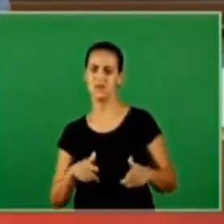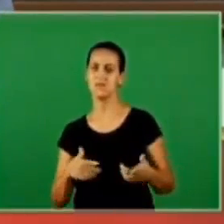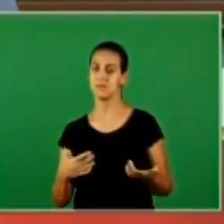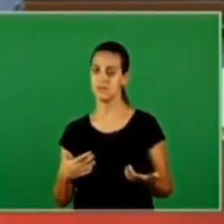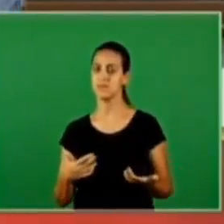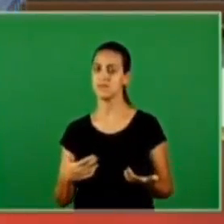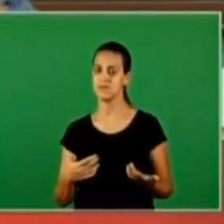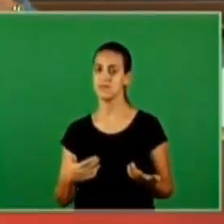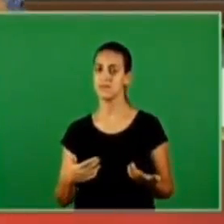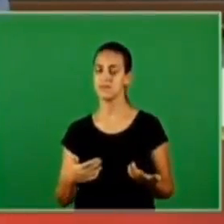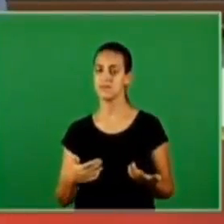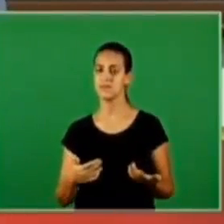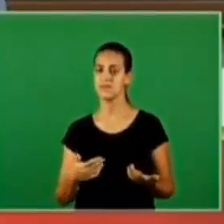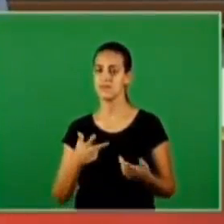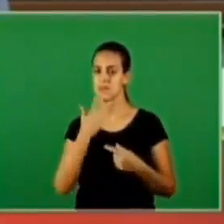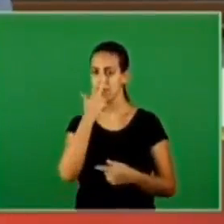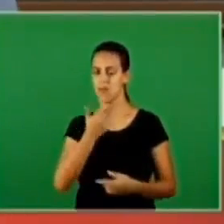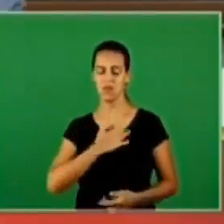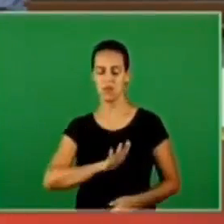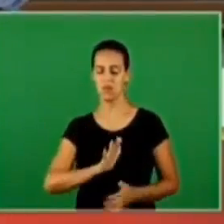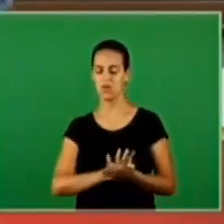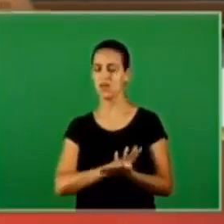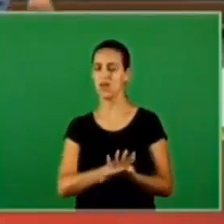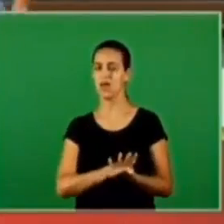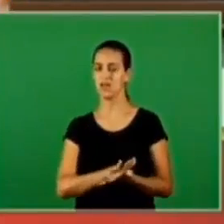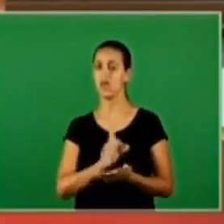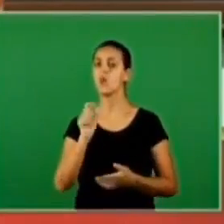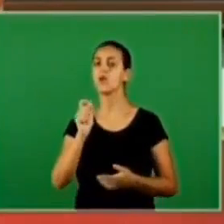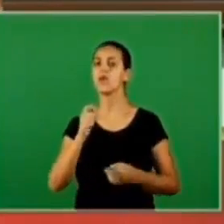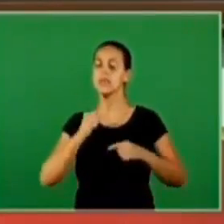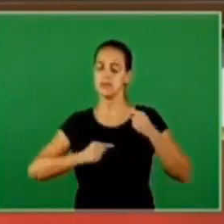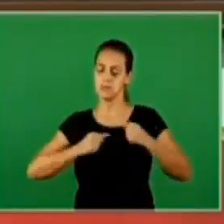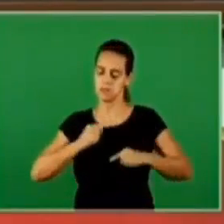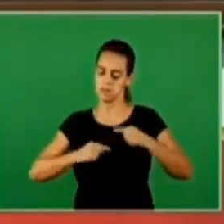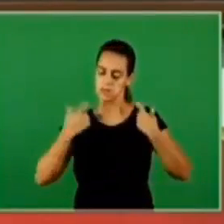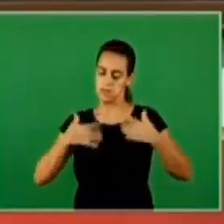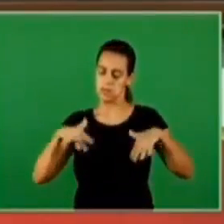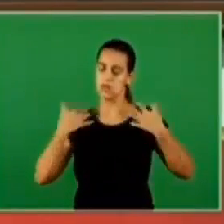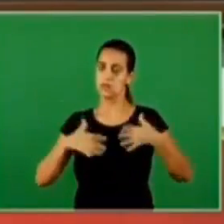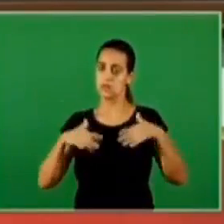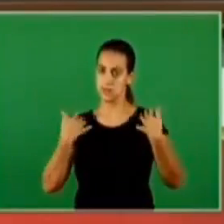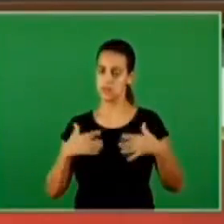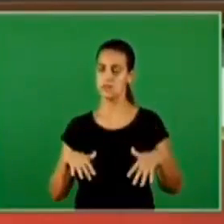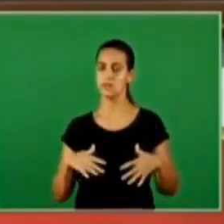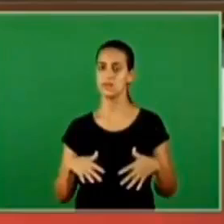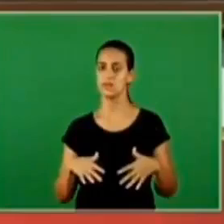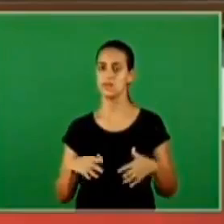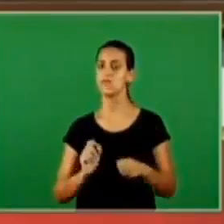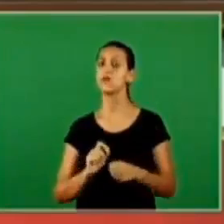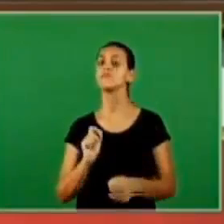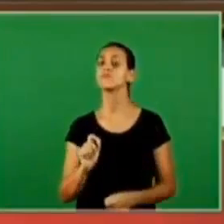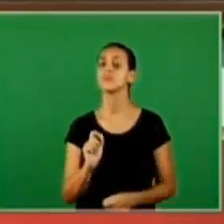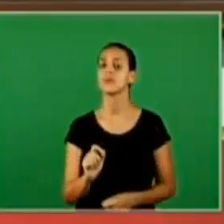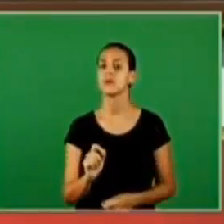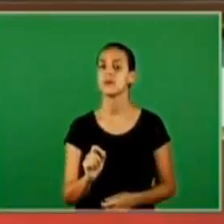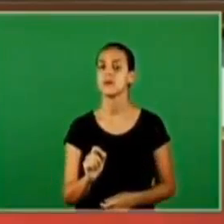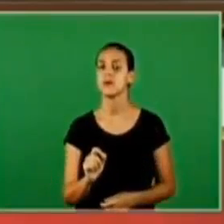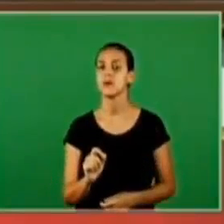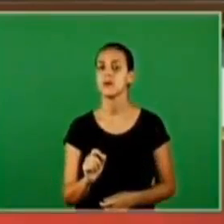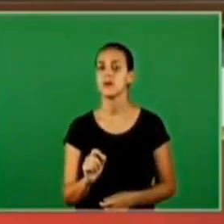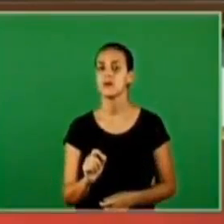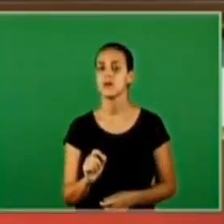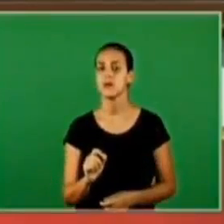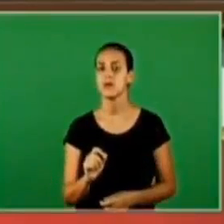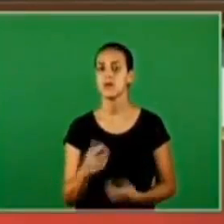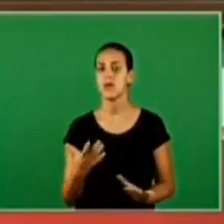anything. It's man in crisis. He doesn't know what to do.